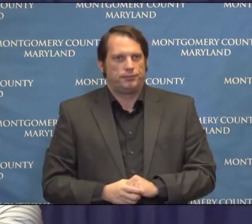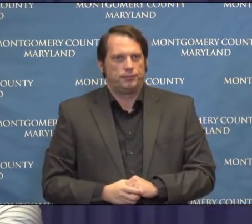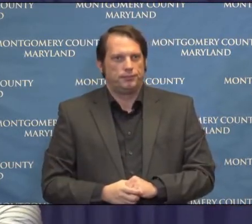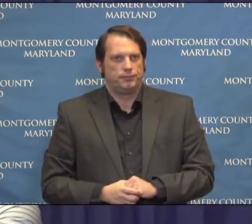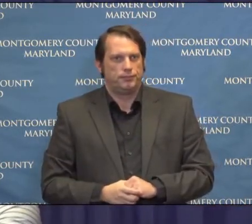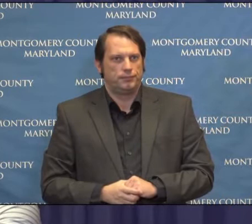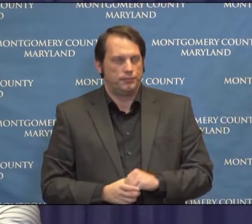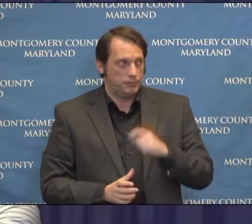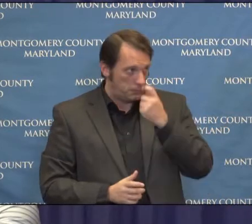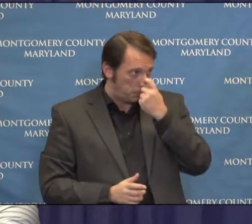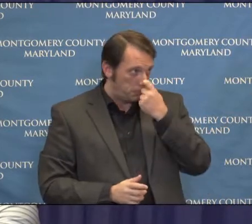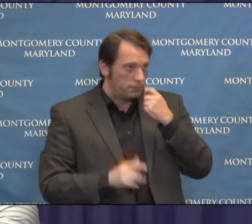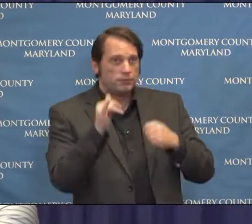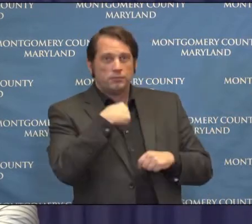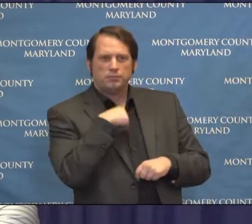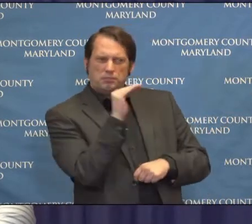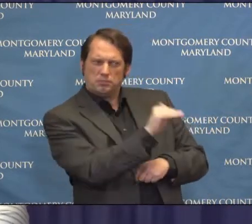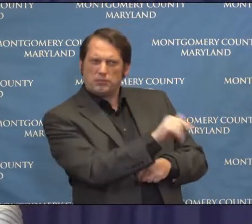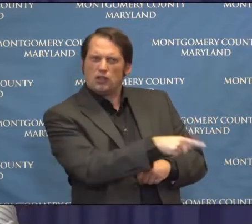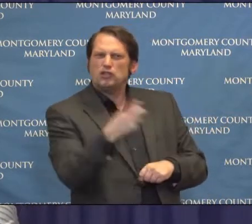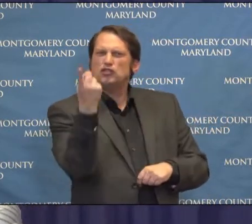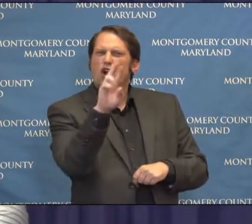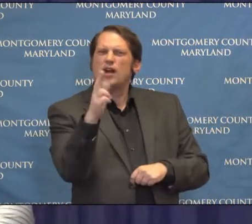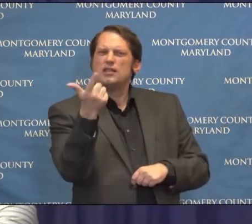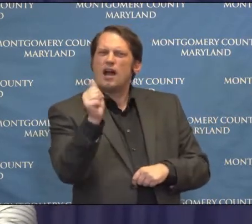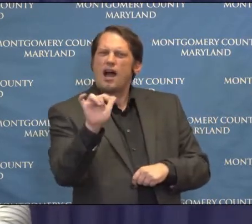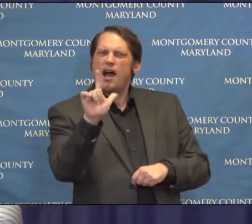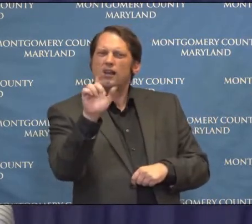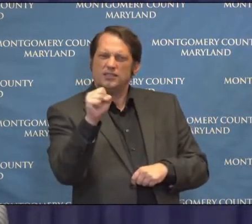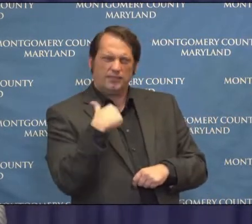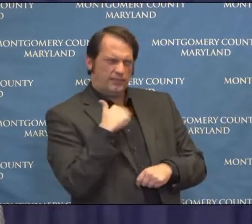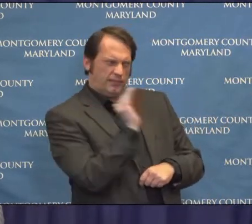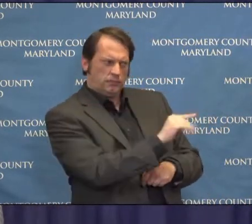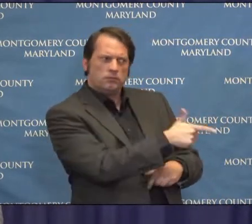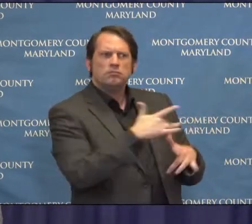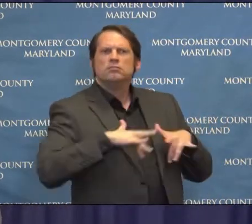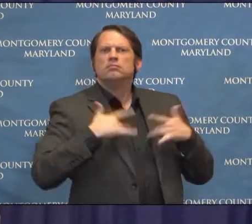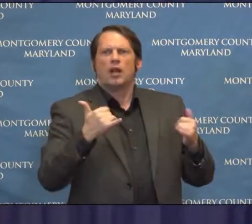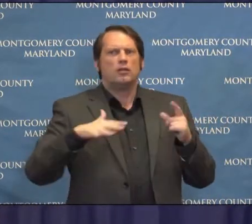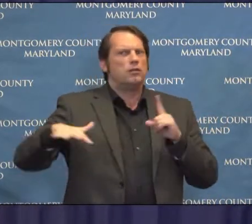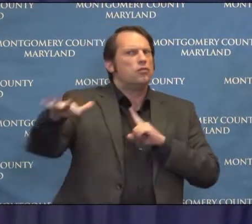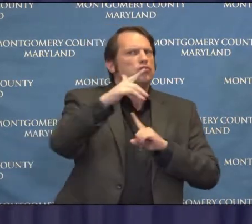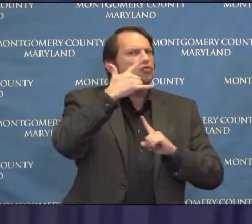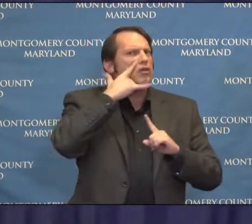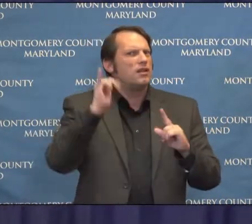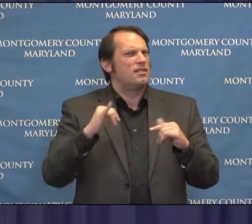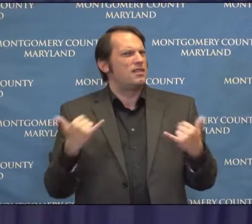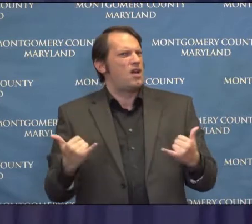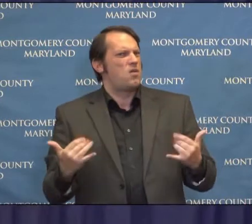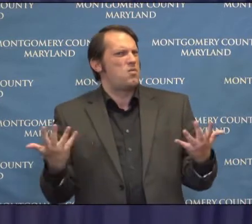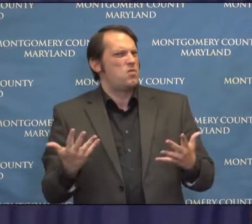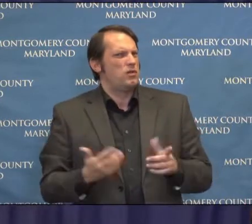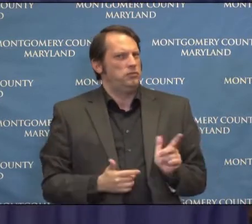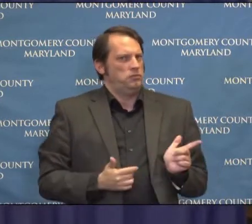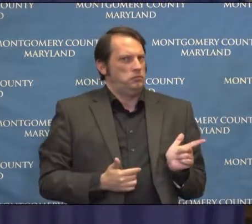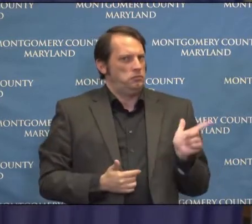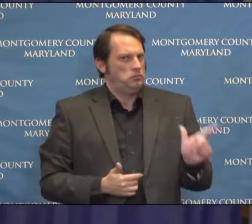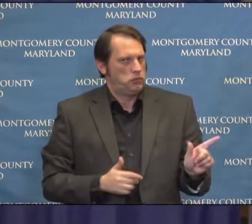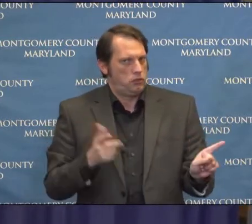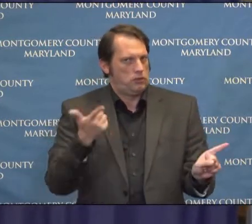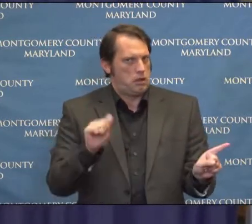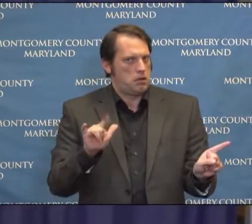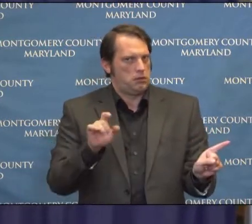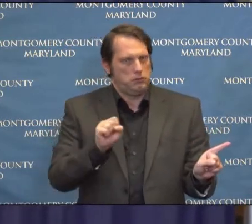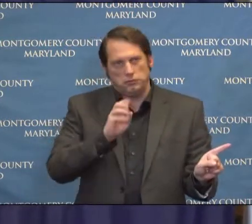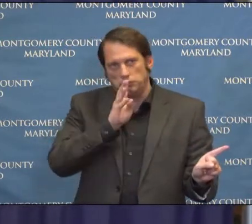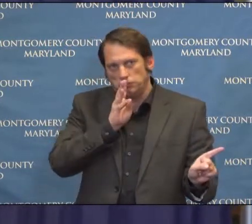county as of today? Sure. Good evening to everyone at home who's watching. And as always, I'd like to say thank you to all of